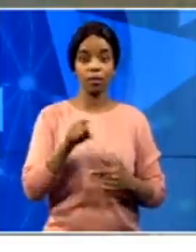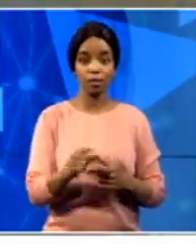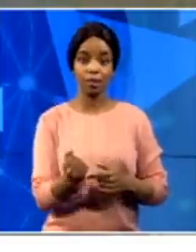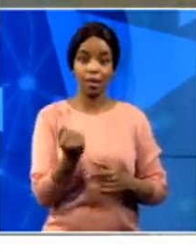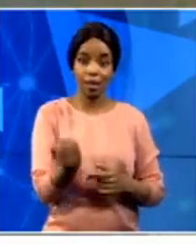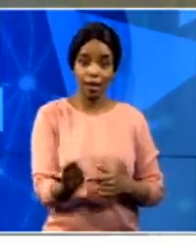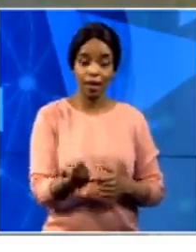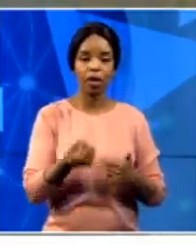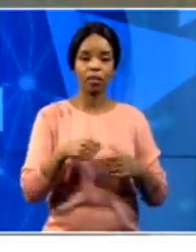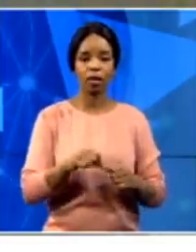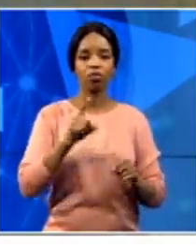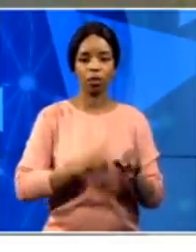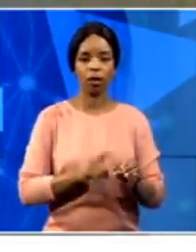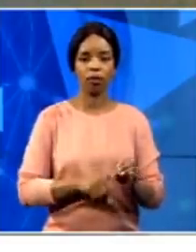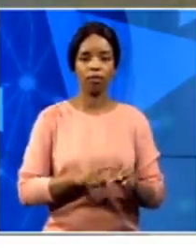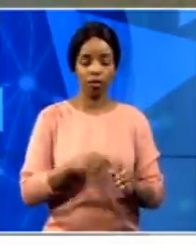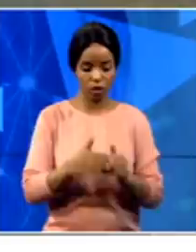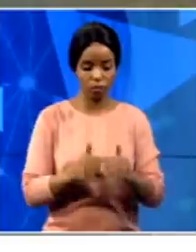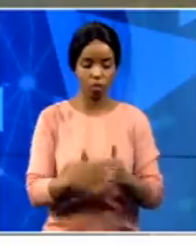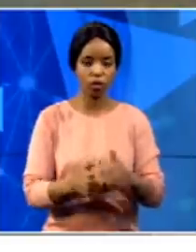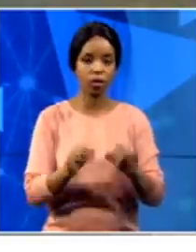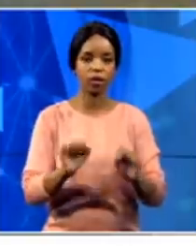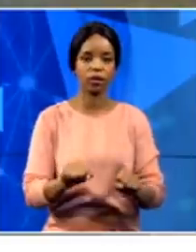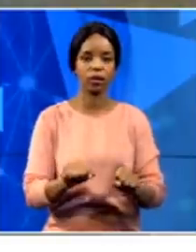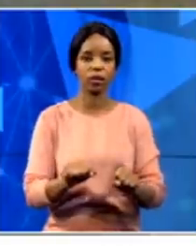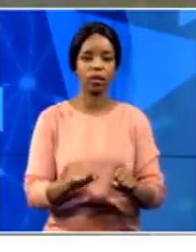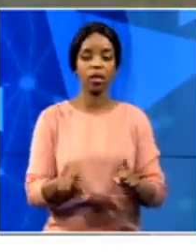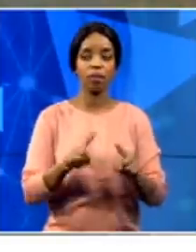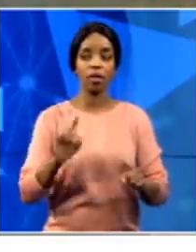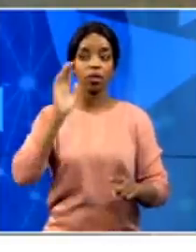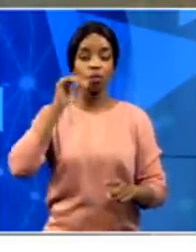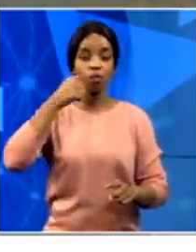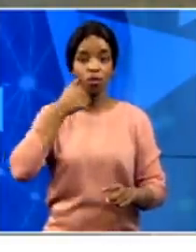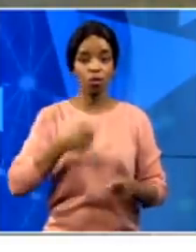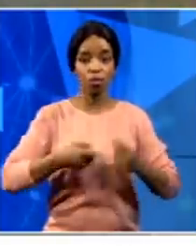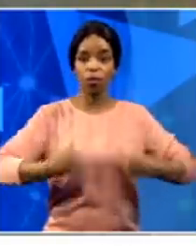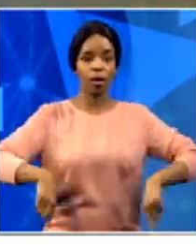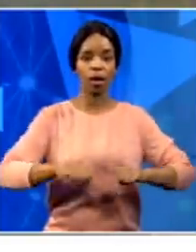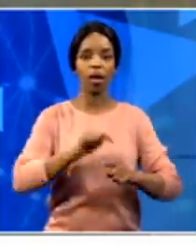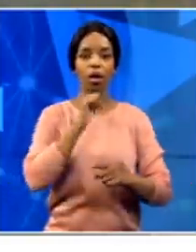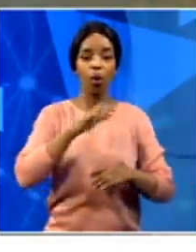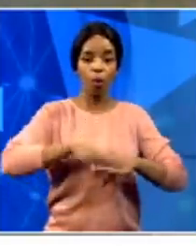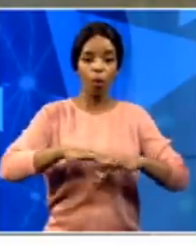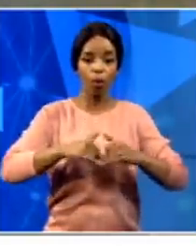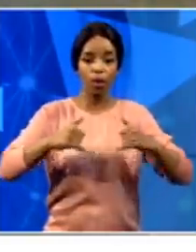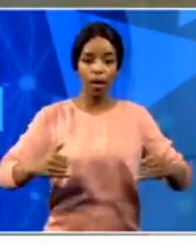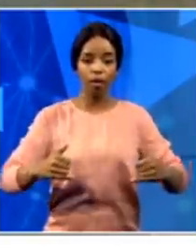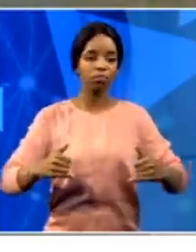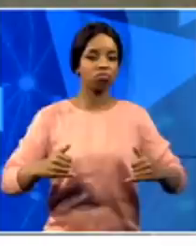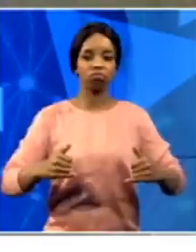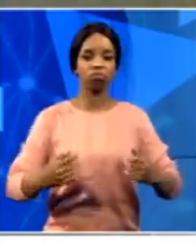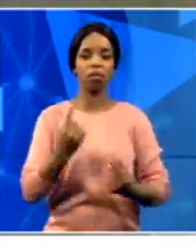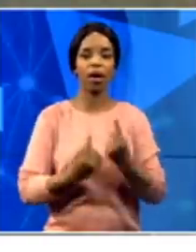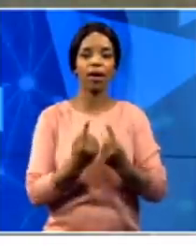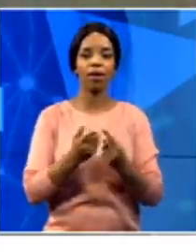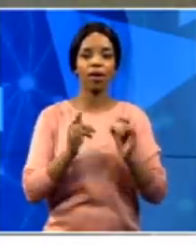it. And the good thing, Leanne, again on that note, tomorrow we are launching our online platform so that even companies can go